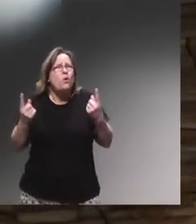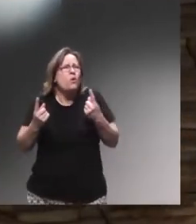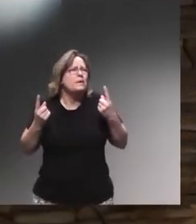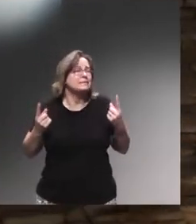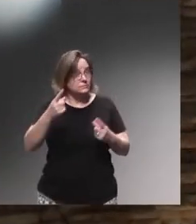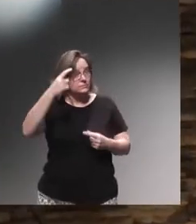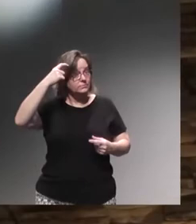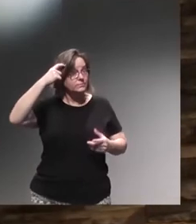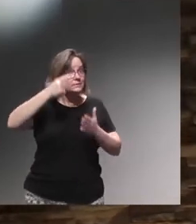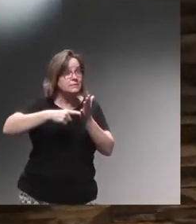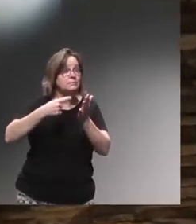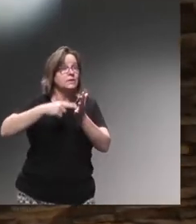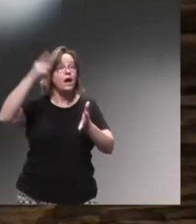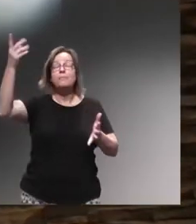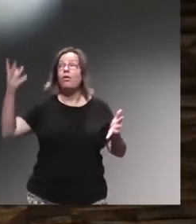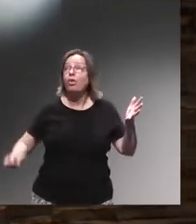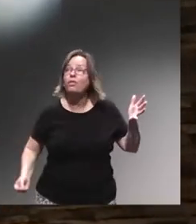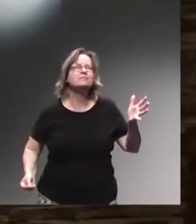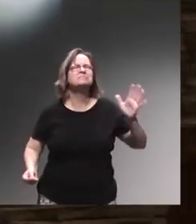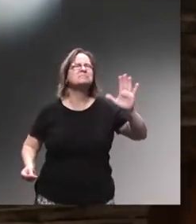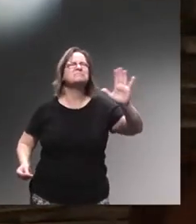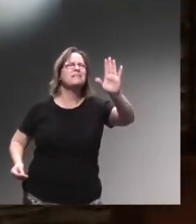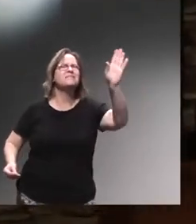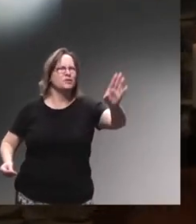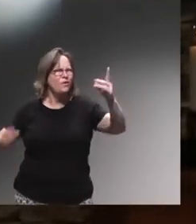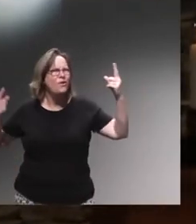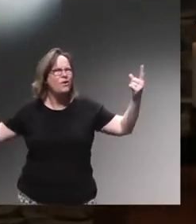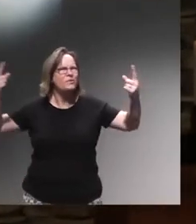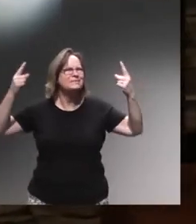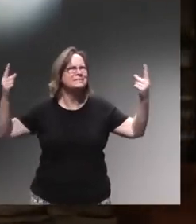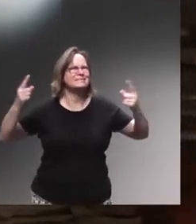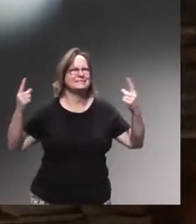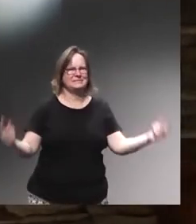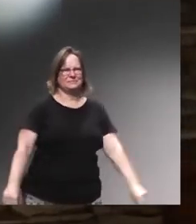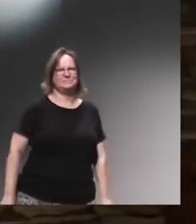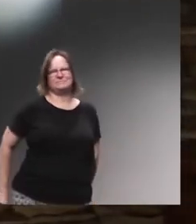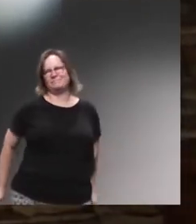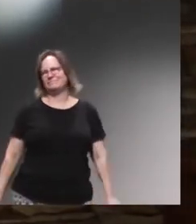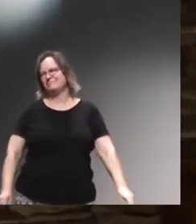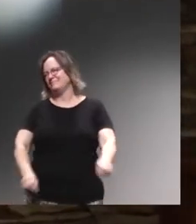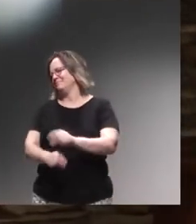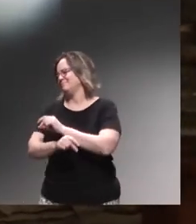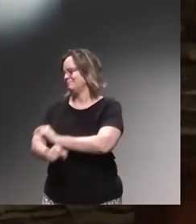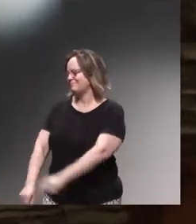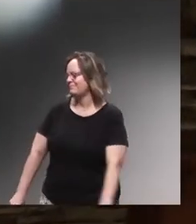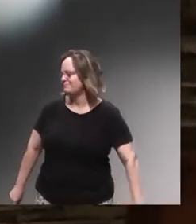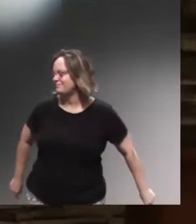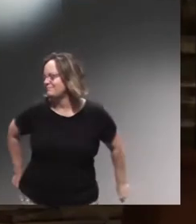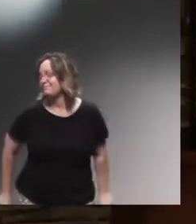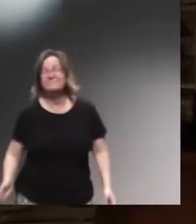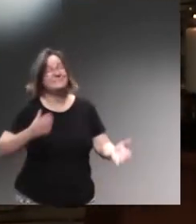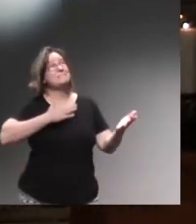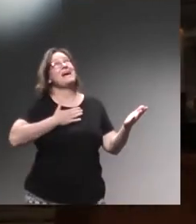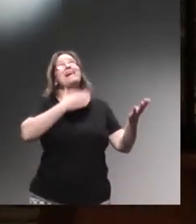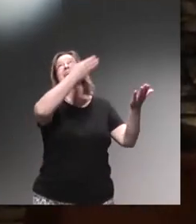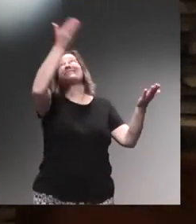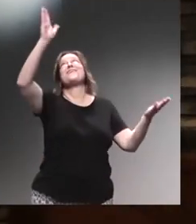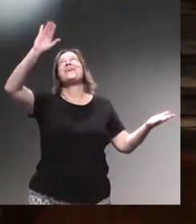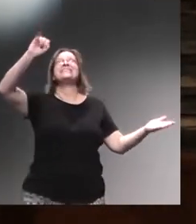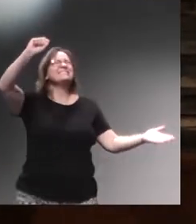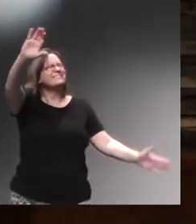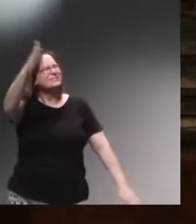so good, so good, so good. All the time, all the time. My God is